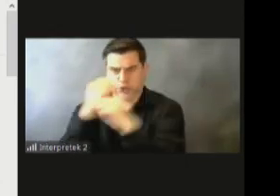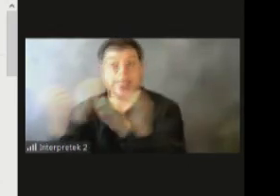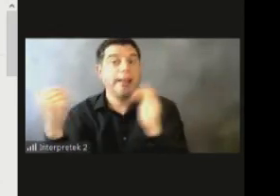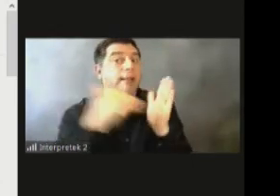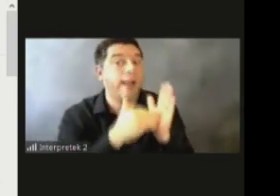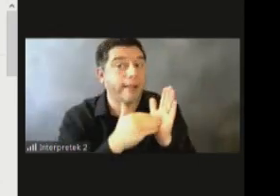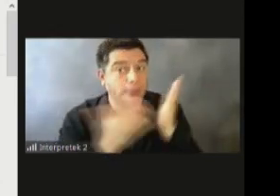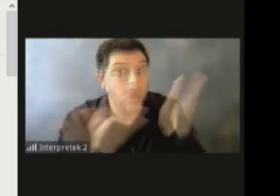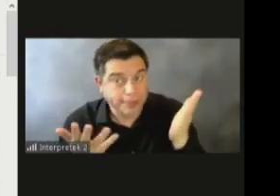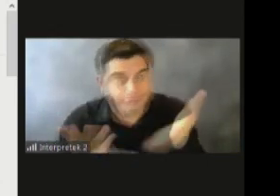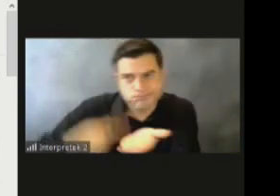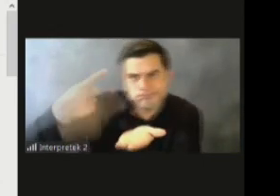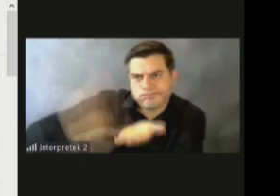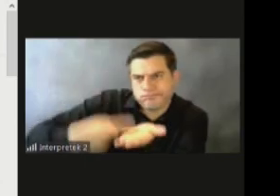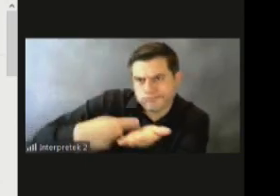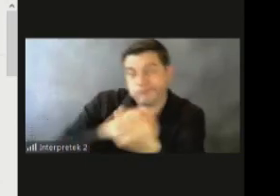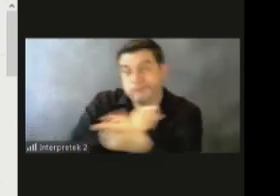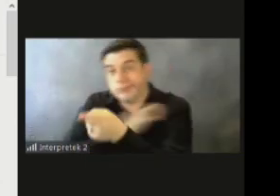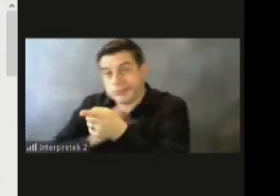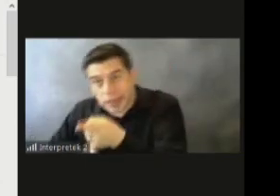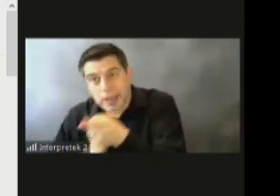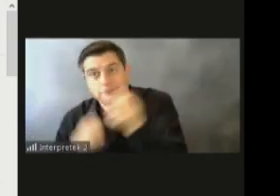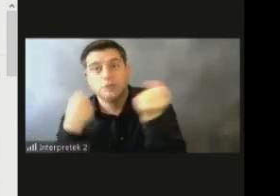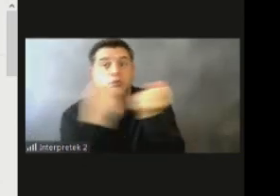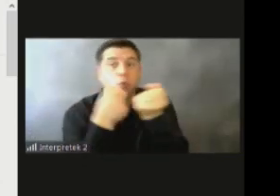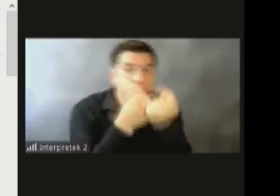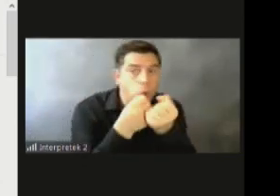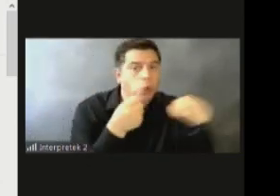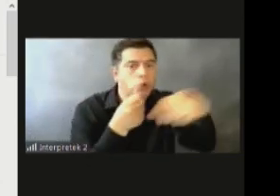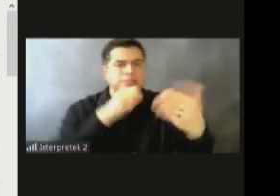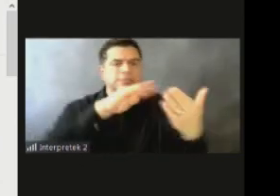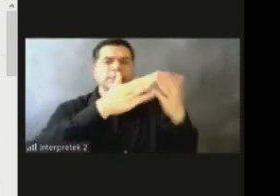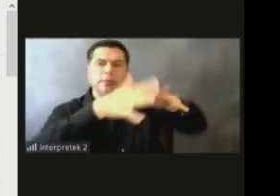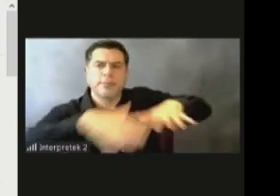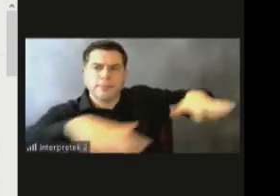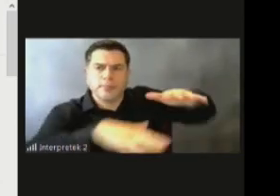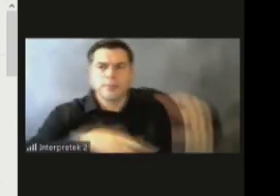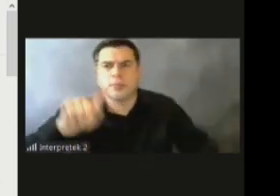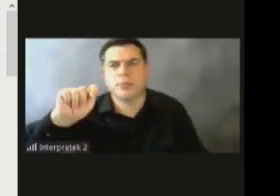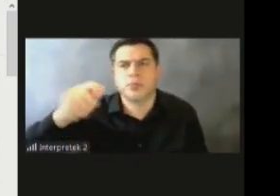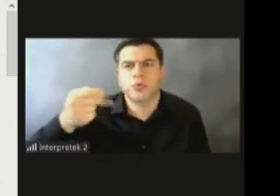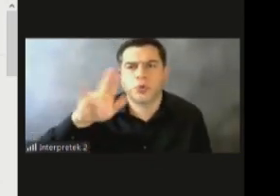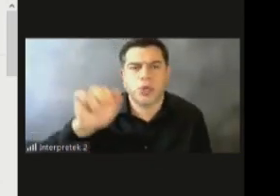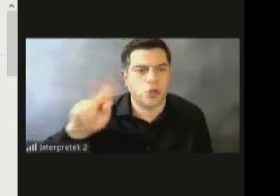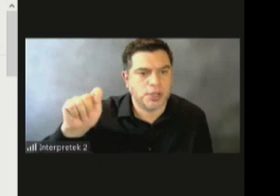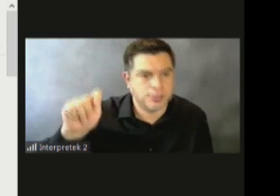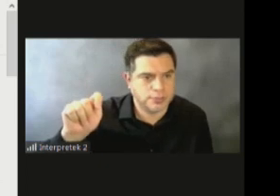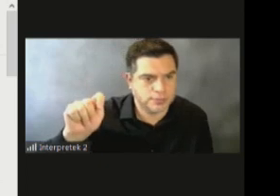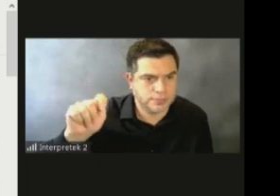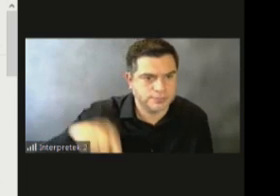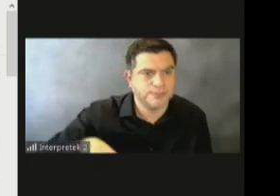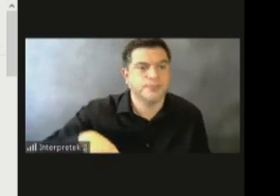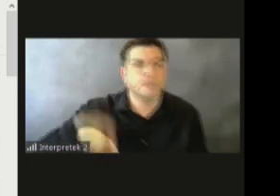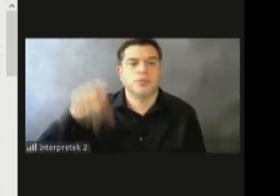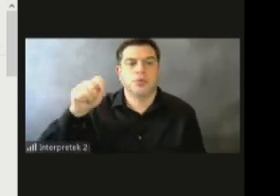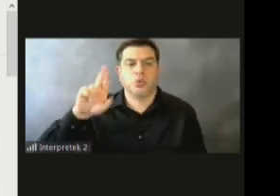staff, supporting a community land trust. And this is something that's already in motion. But for those that aren't familiar with the community land